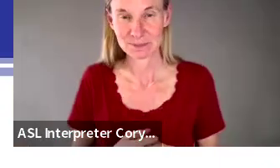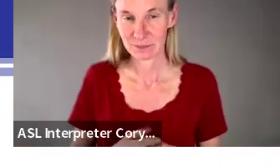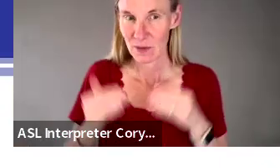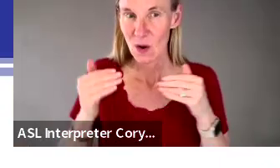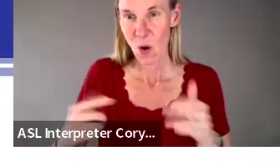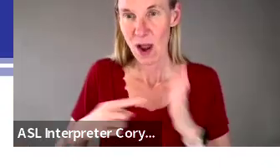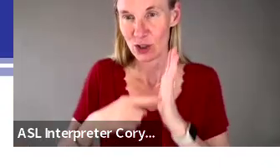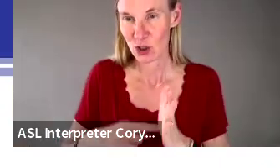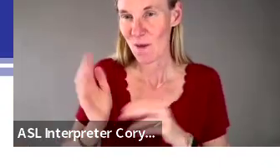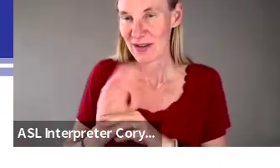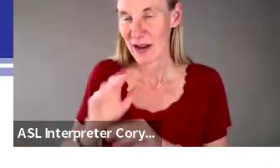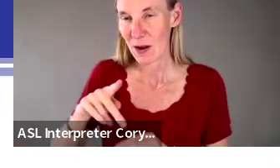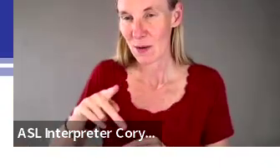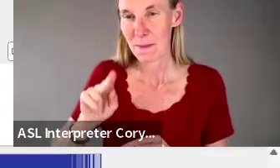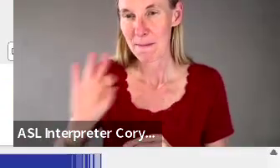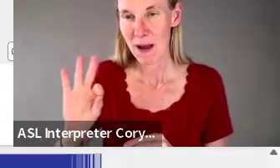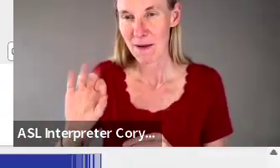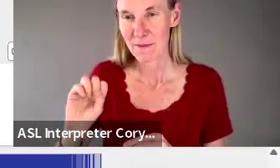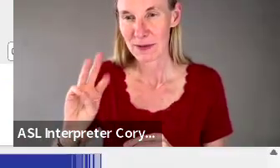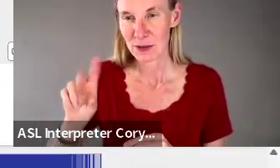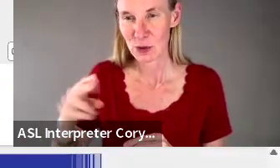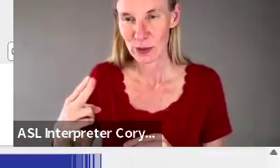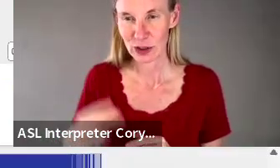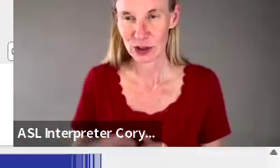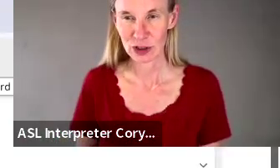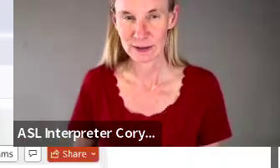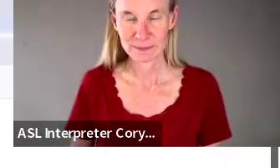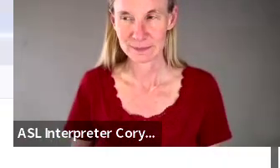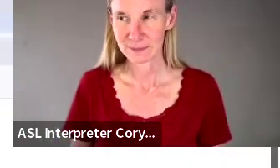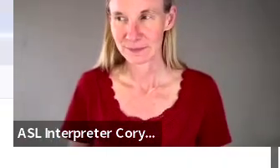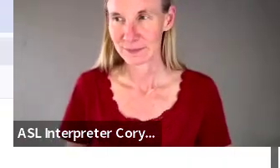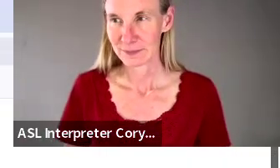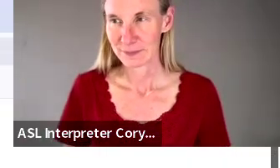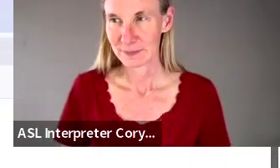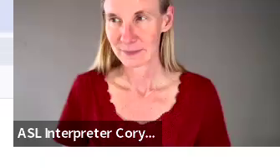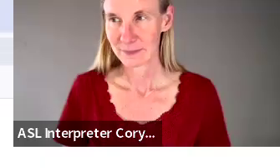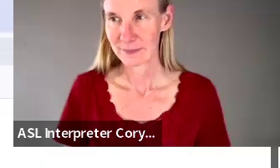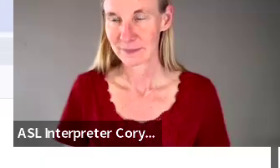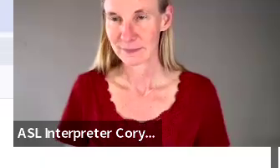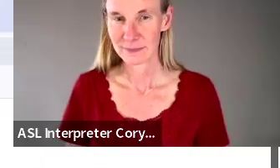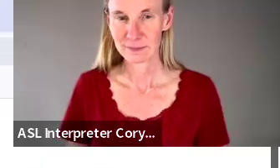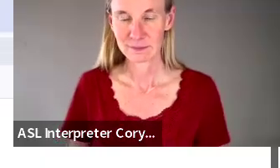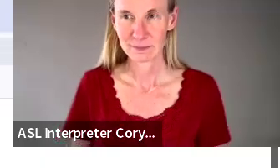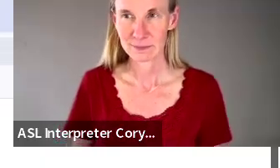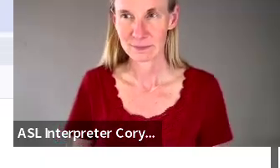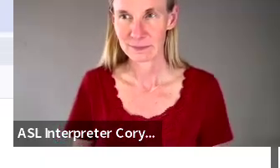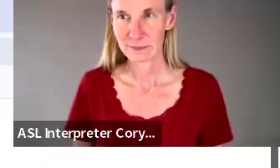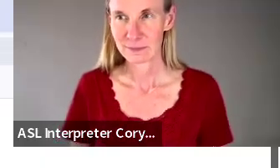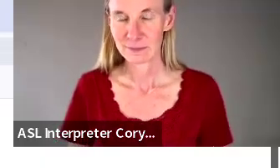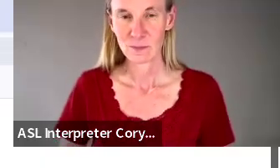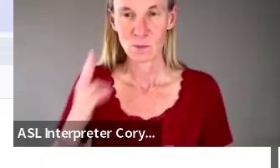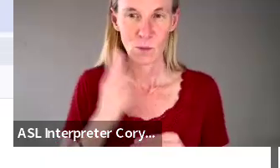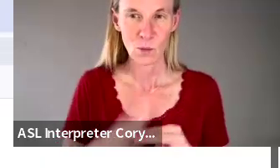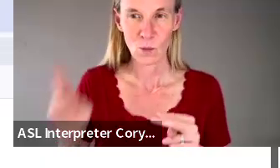puff switch, it's a very short video link, and it's just going to do a quick demonstration of what a